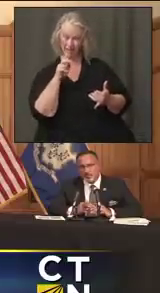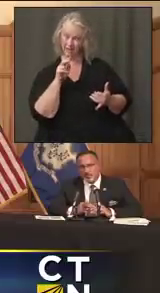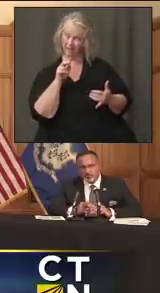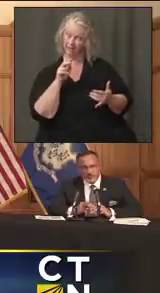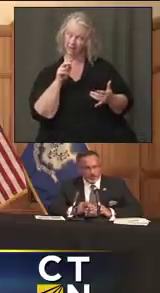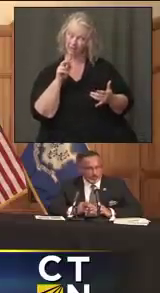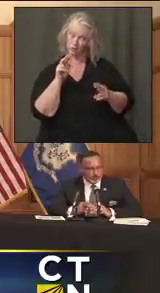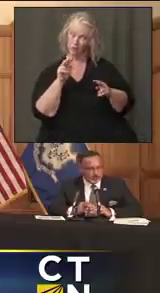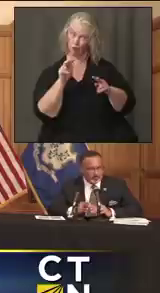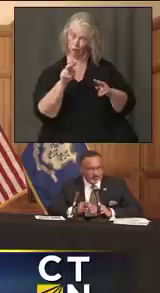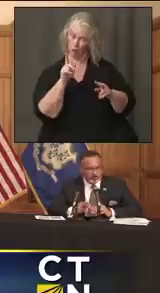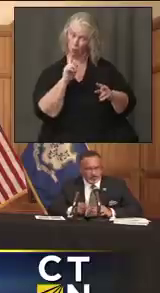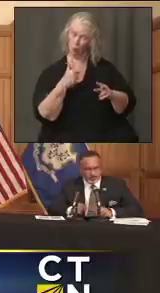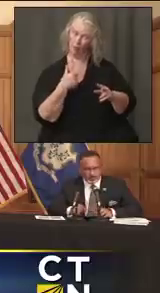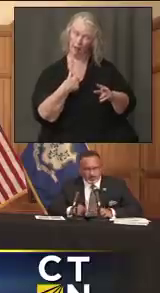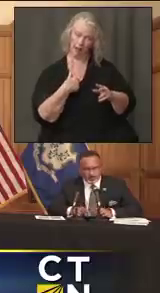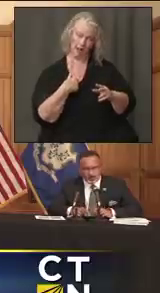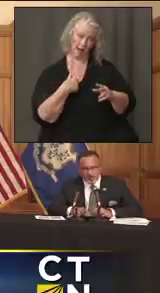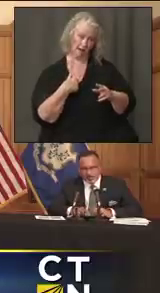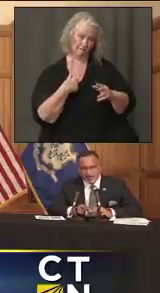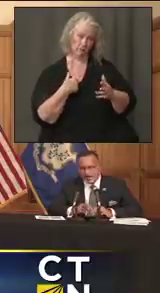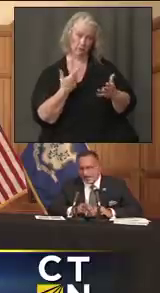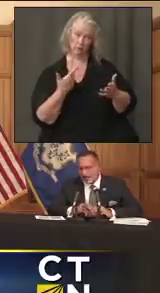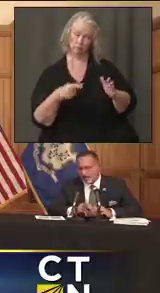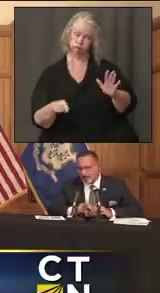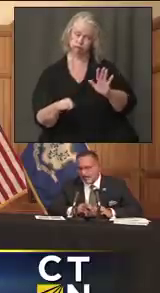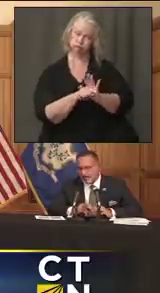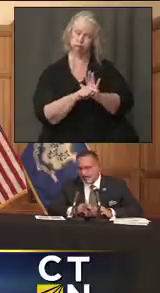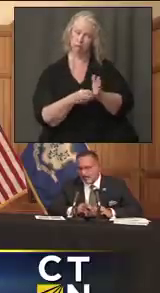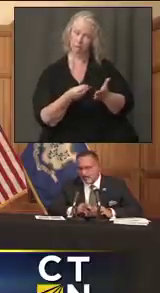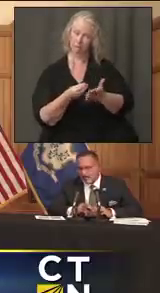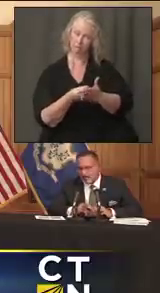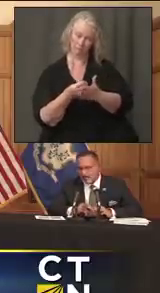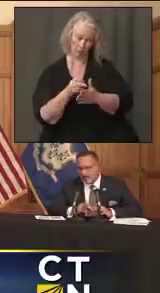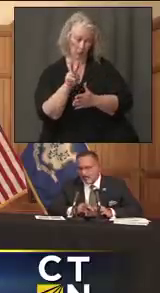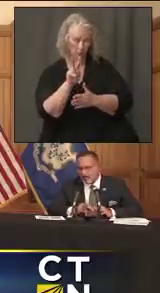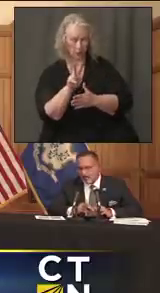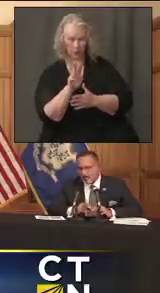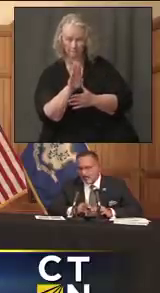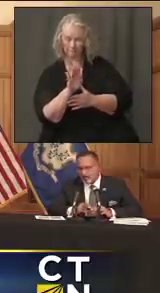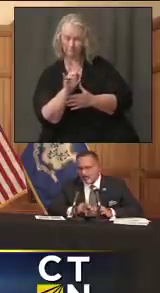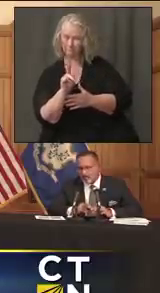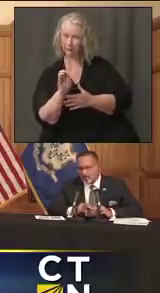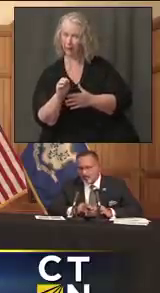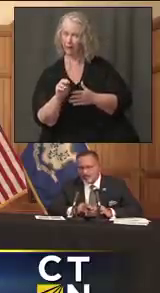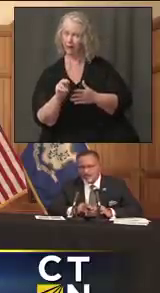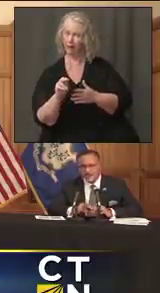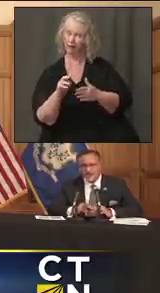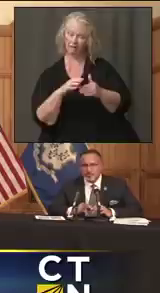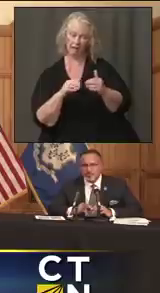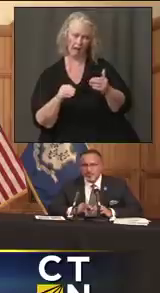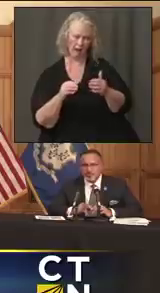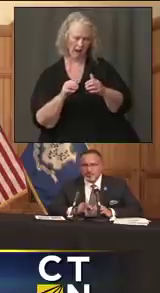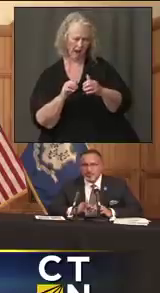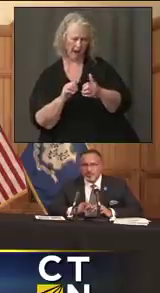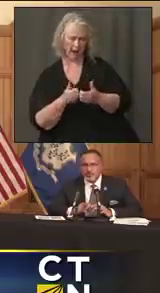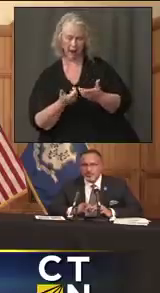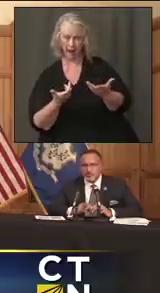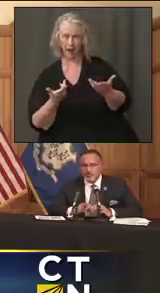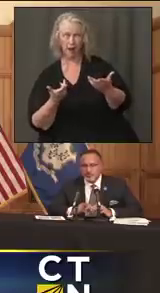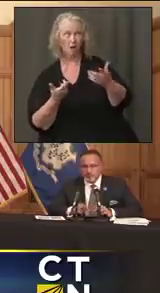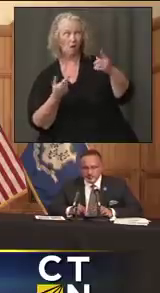Governor. How will the state be able to supplement any federal